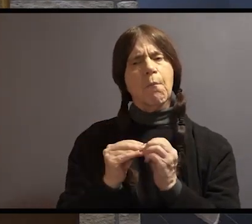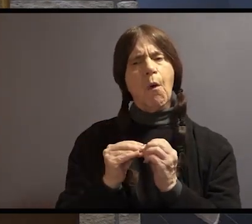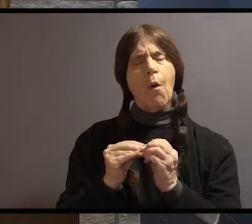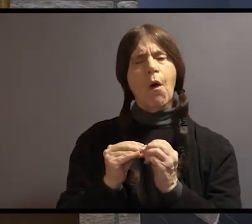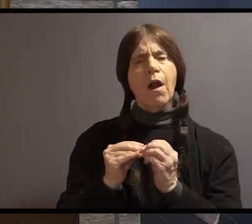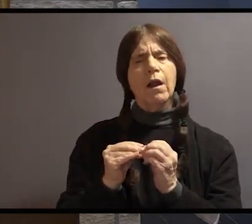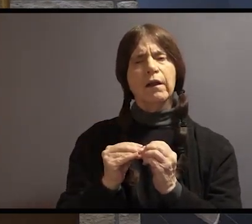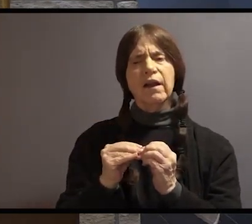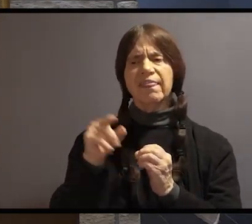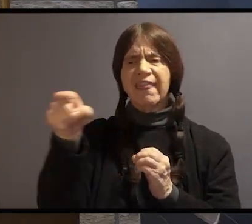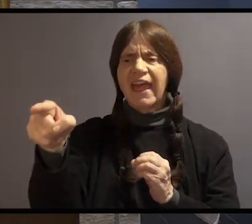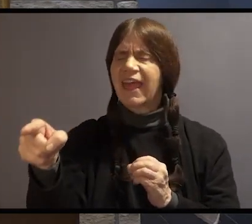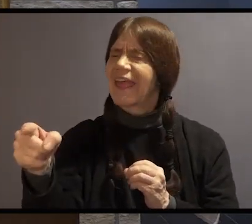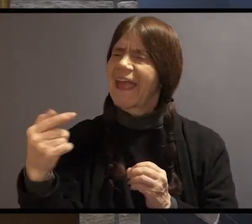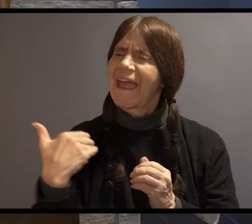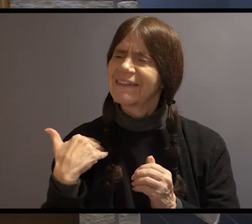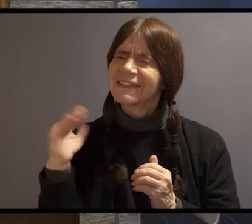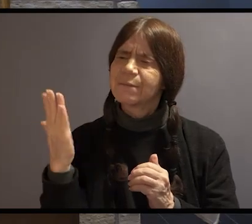Look across the street.